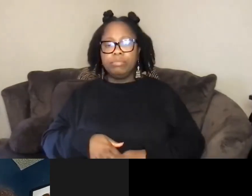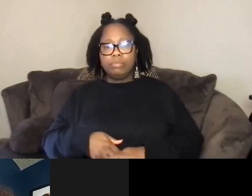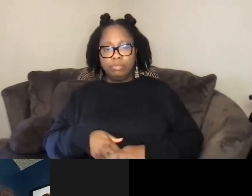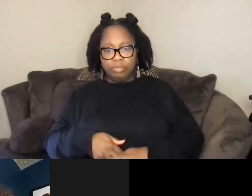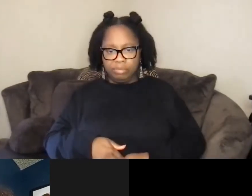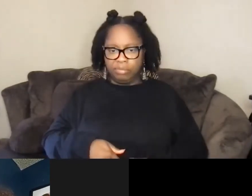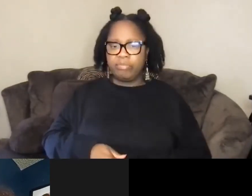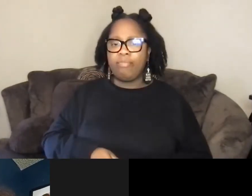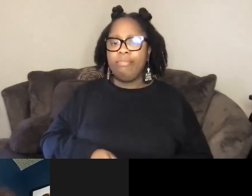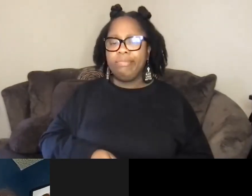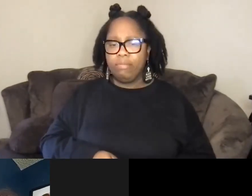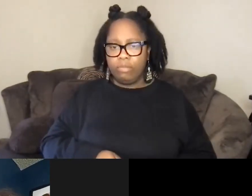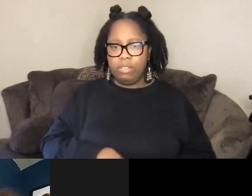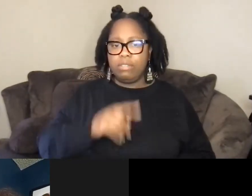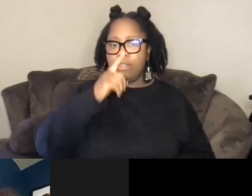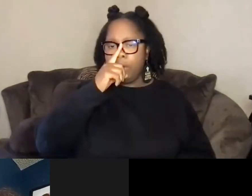would